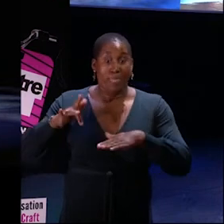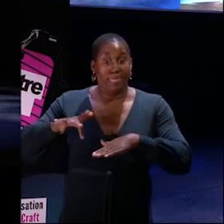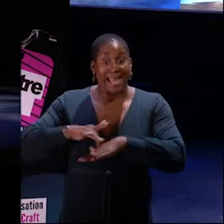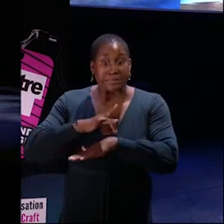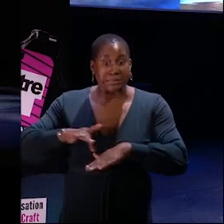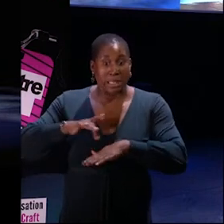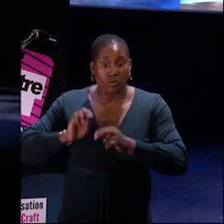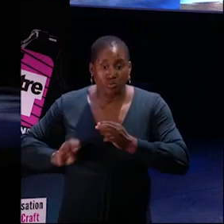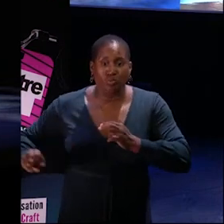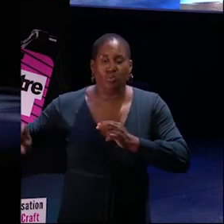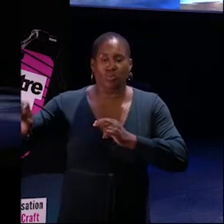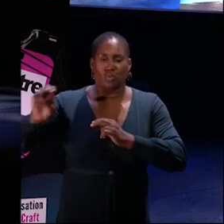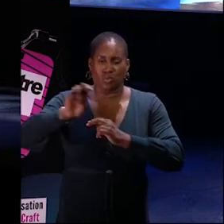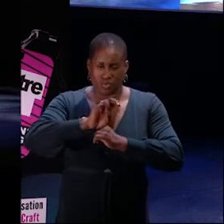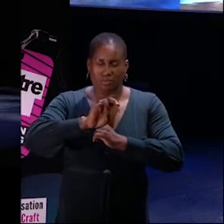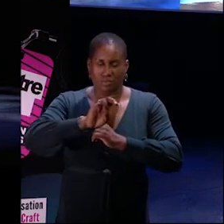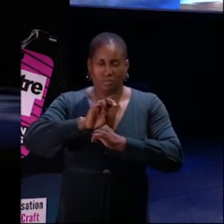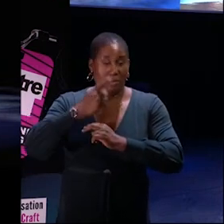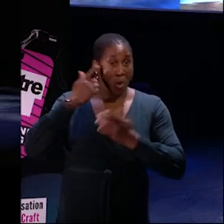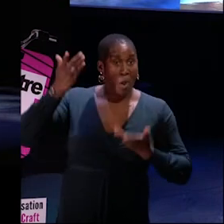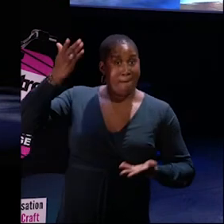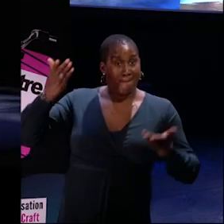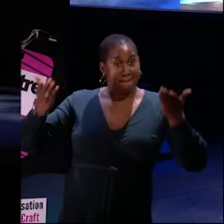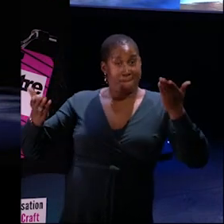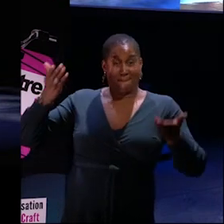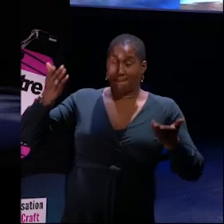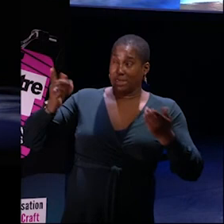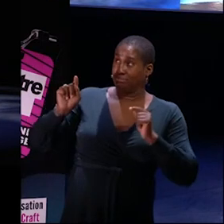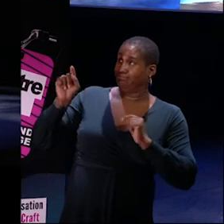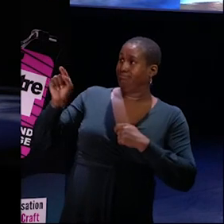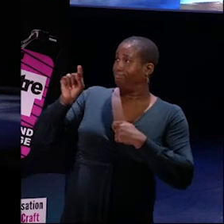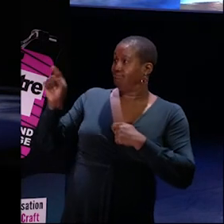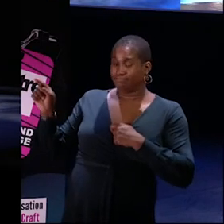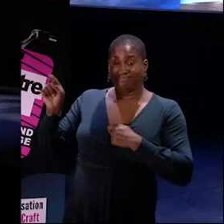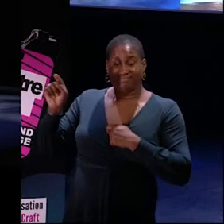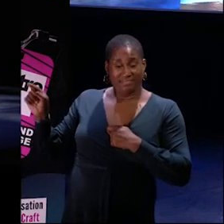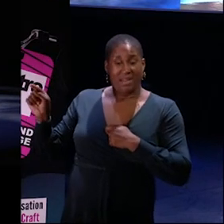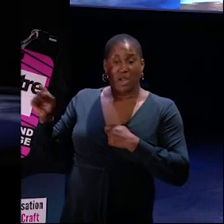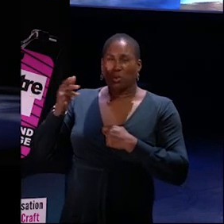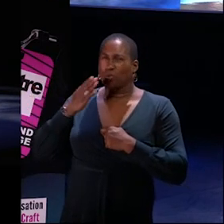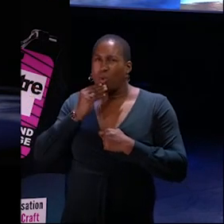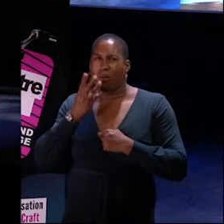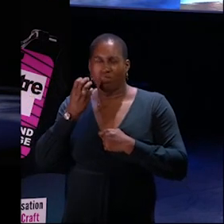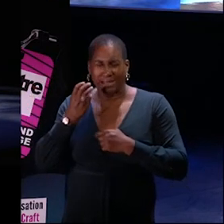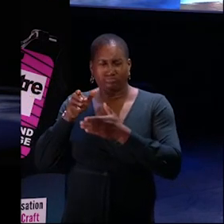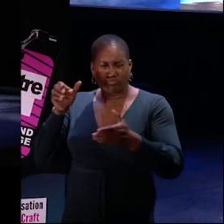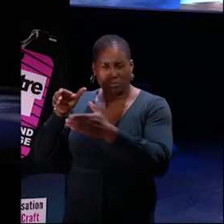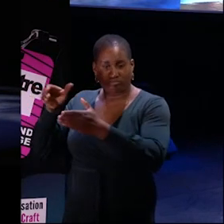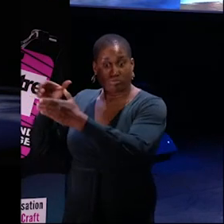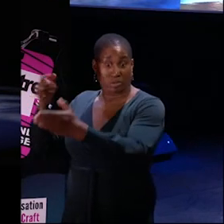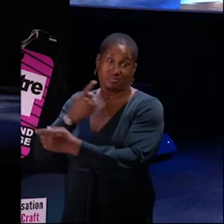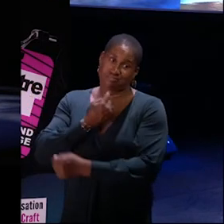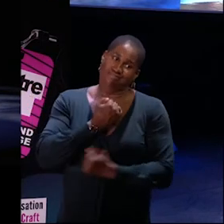of the comparable shows that do that tend to be taking two or three of these trucks around. So we're working quite hard on how we